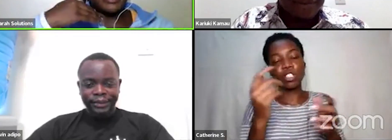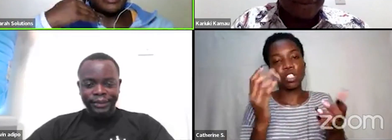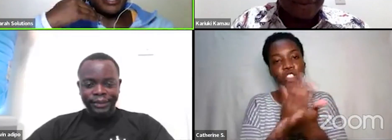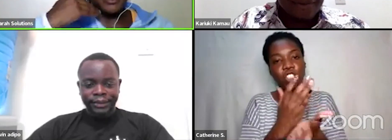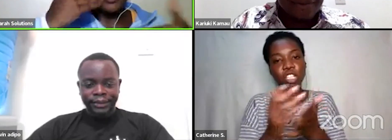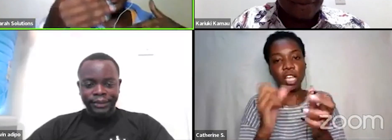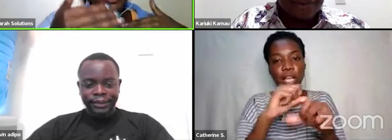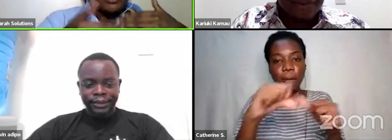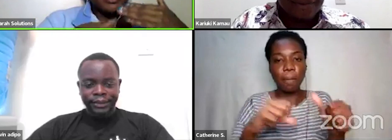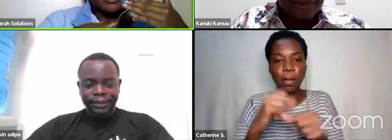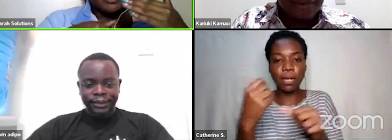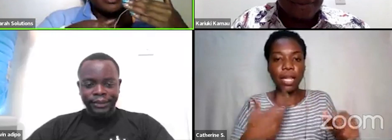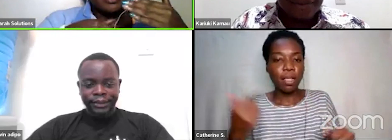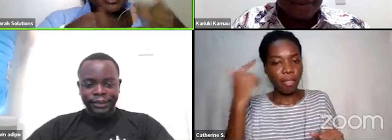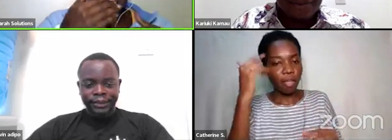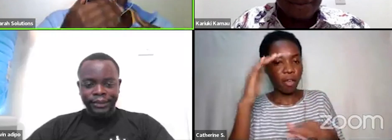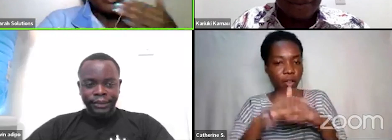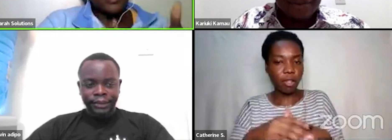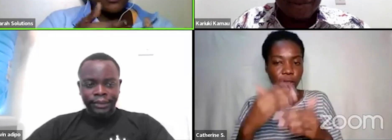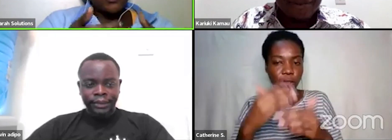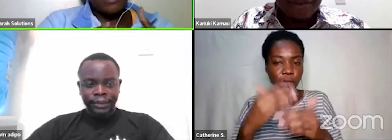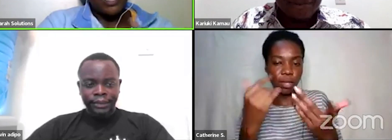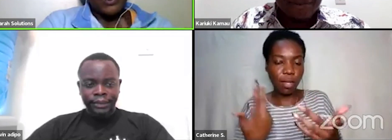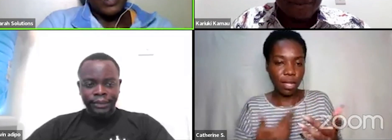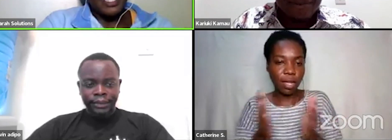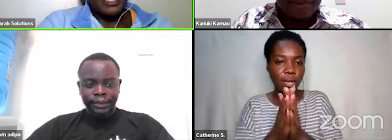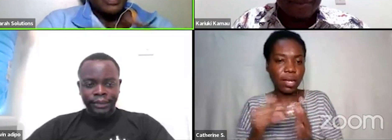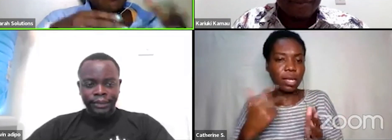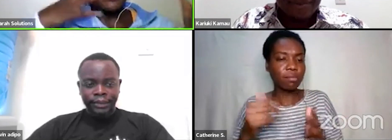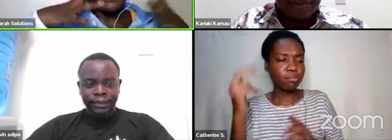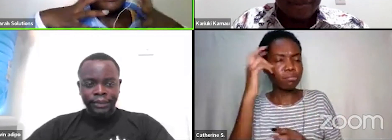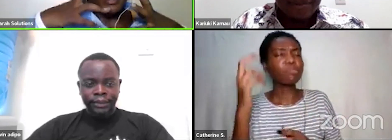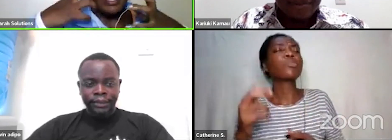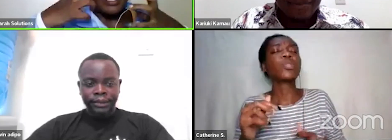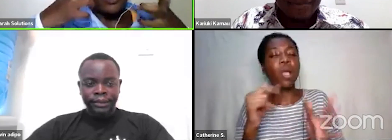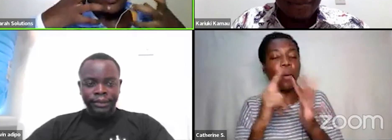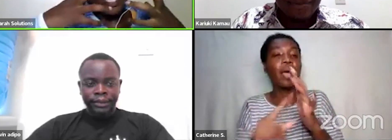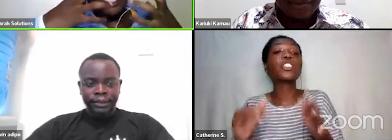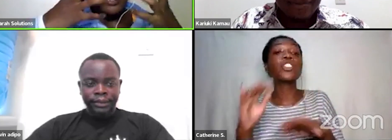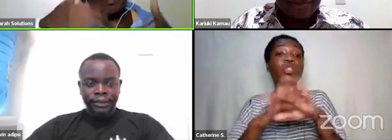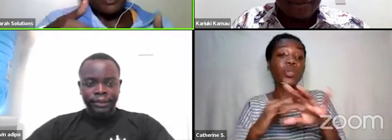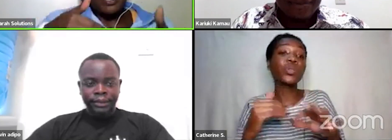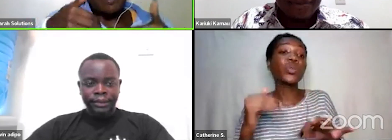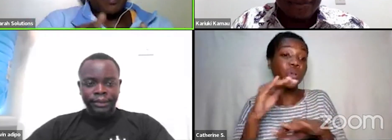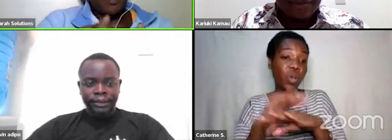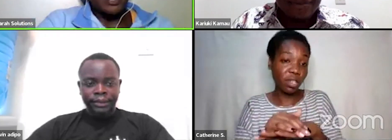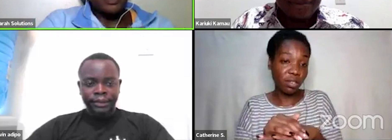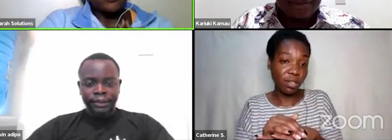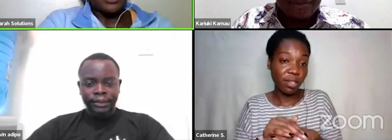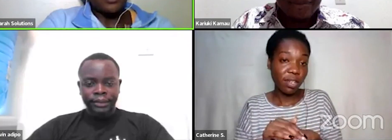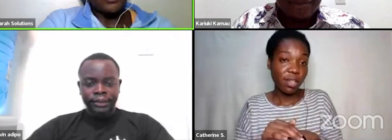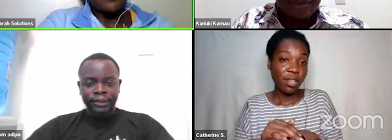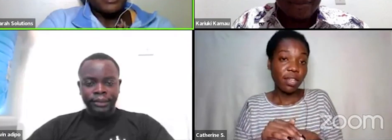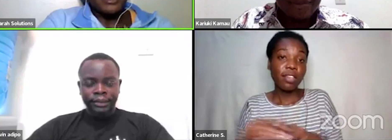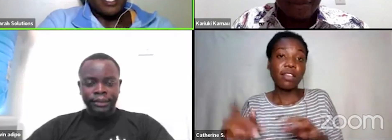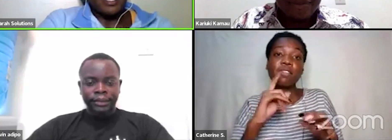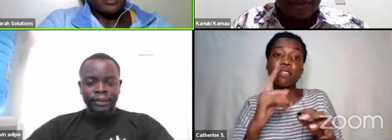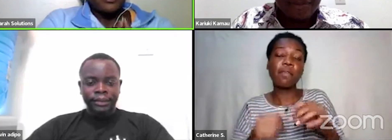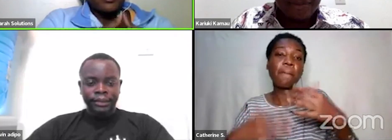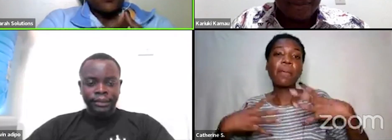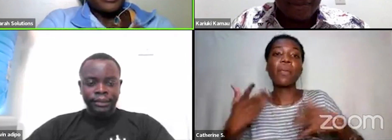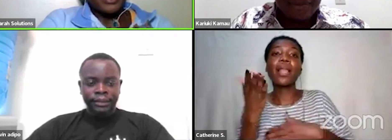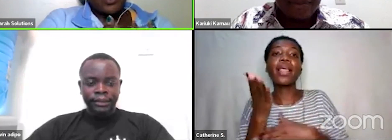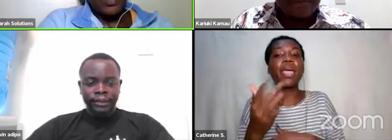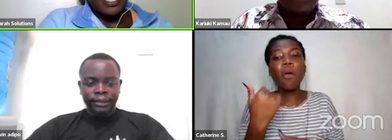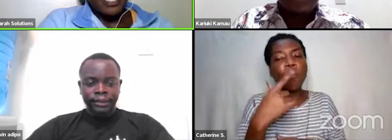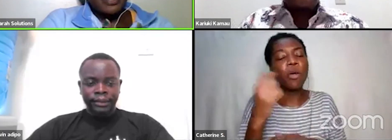feet and actually just realizing what we're very good at. But can you support the people here who cannot even